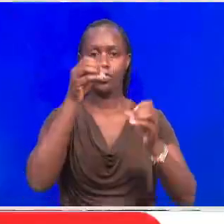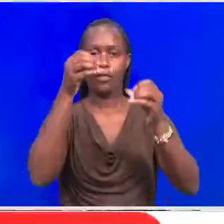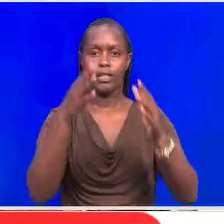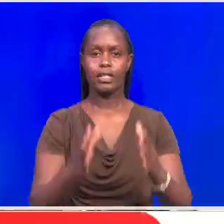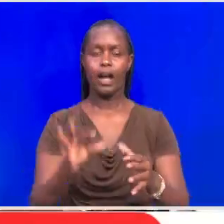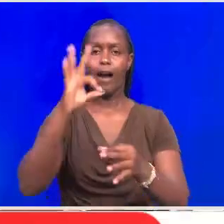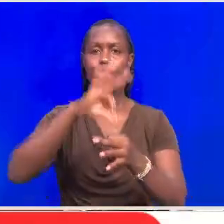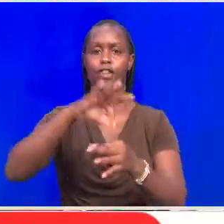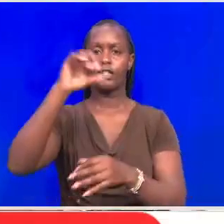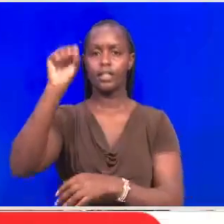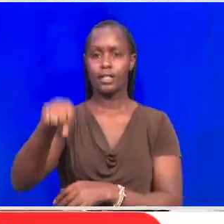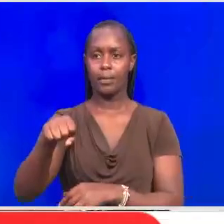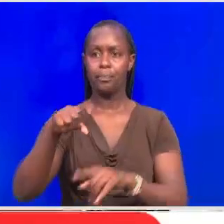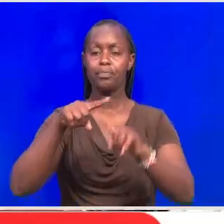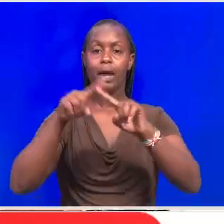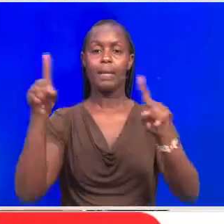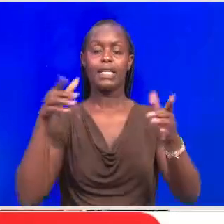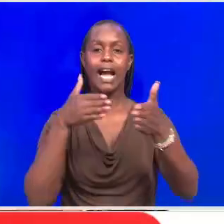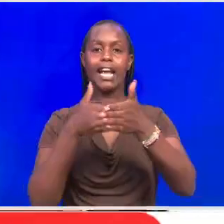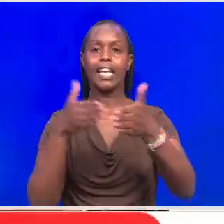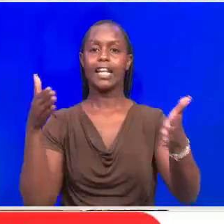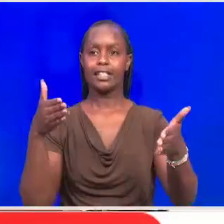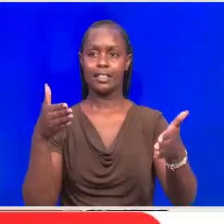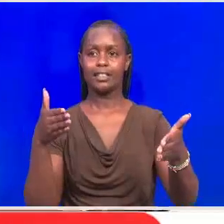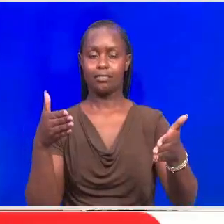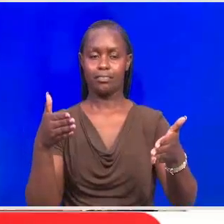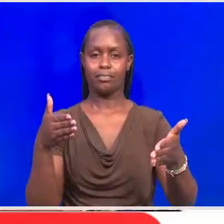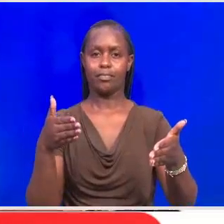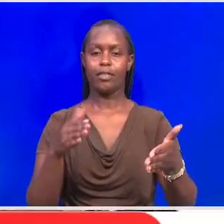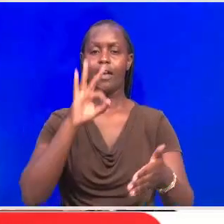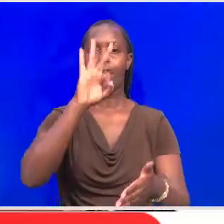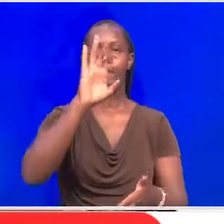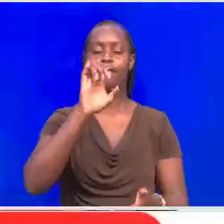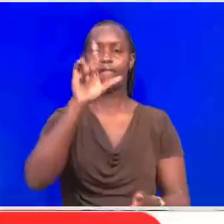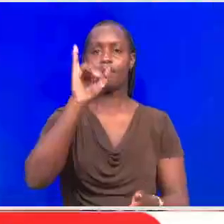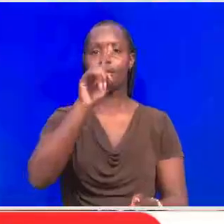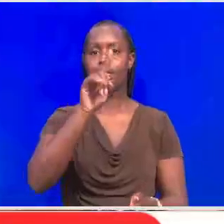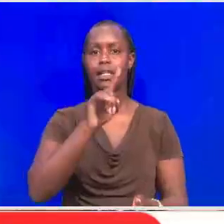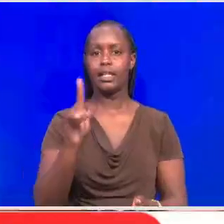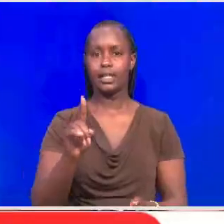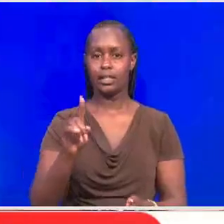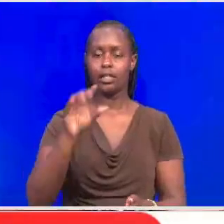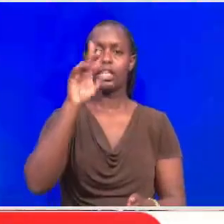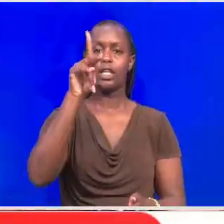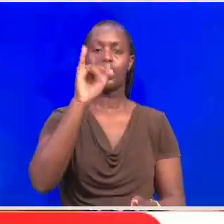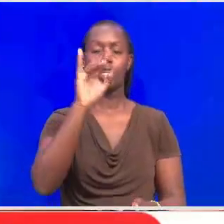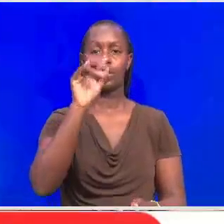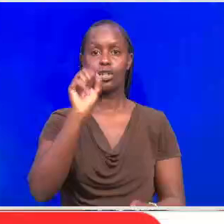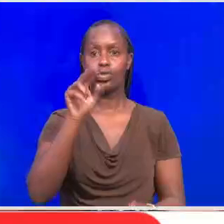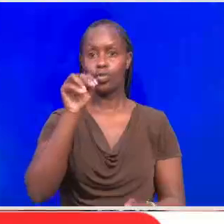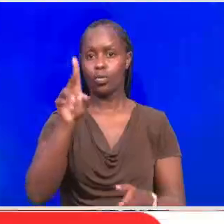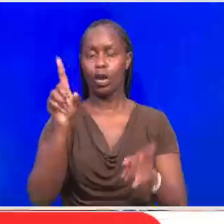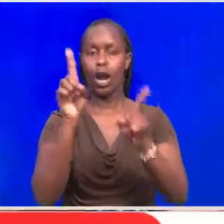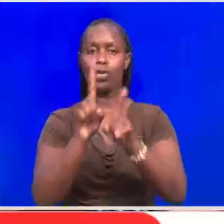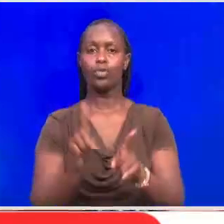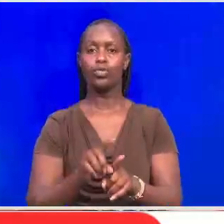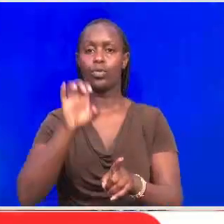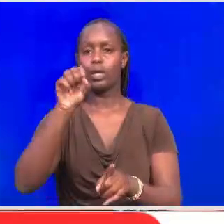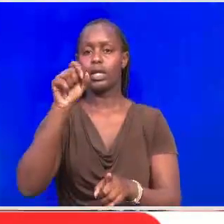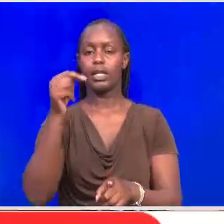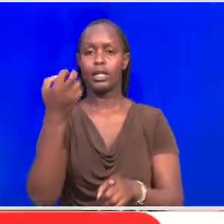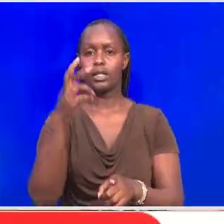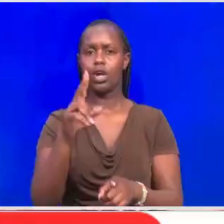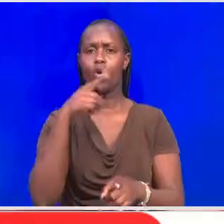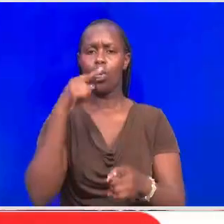hivyo, pingamizi kuu zilitoka kwa mbunge wa Lang'ata Felix Odiwuor, Ruth Adhiambo wa Kisumu, Esther Pasaris wa Nairobi, miongoni mwa wengine